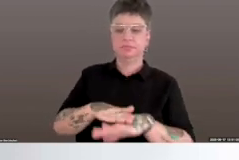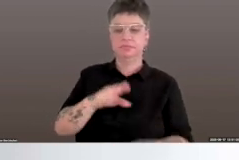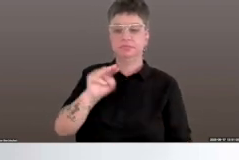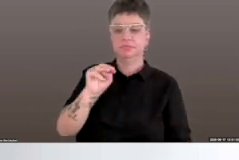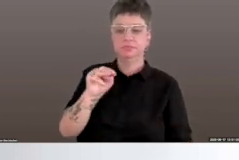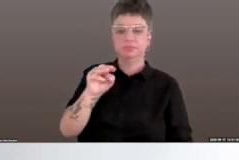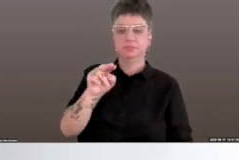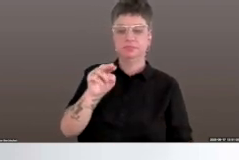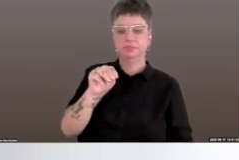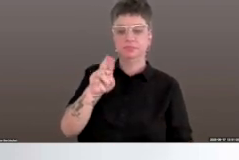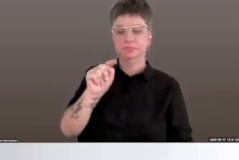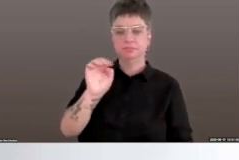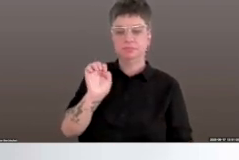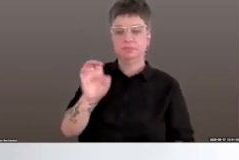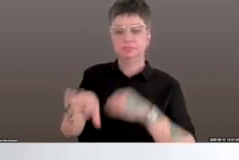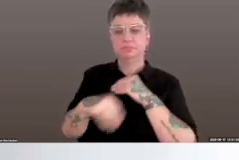to chime in.